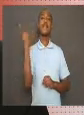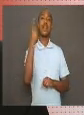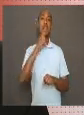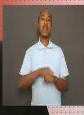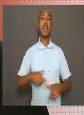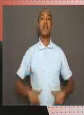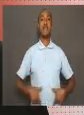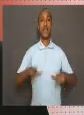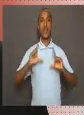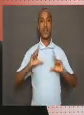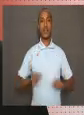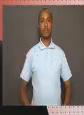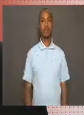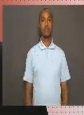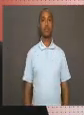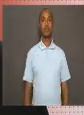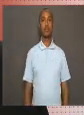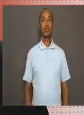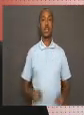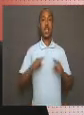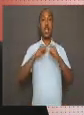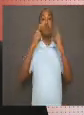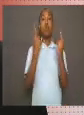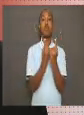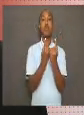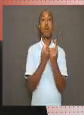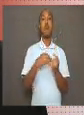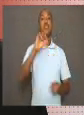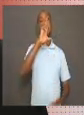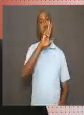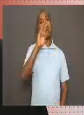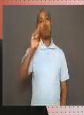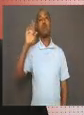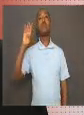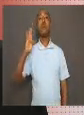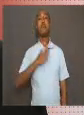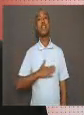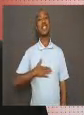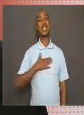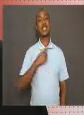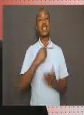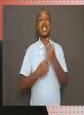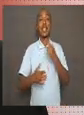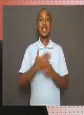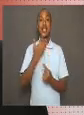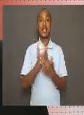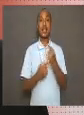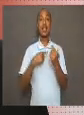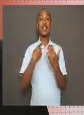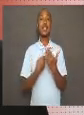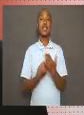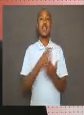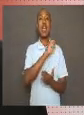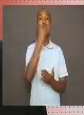day-to-day life? In groups of 3 or 4, please discuss this and